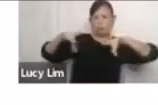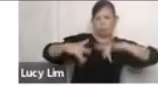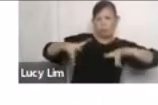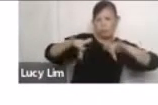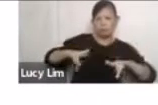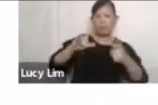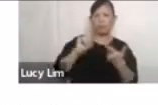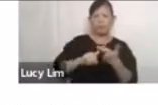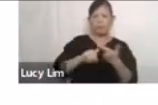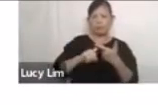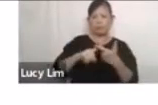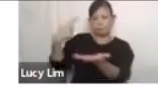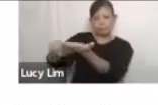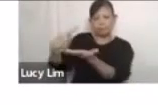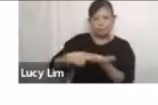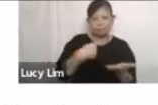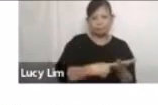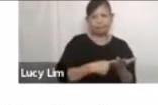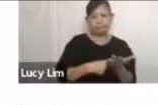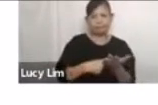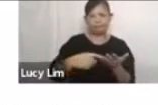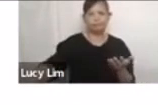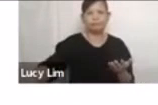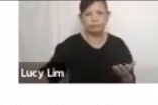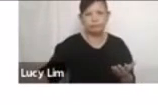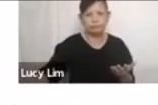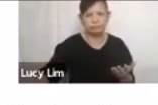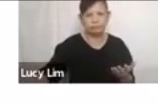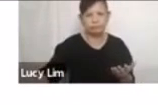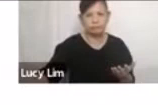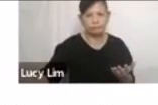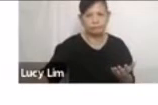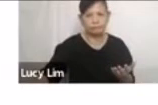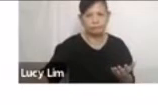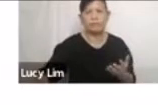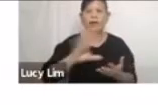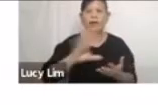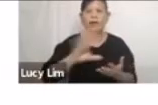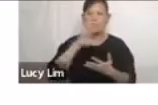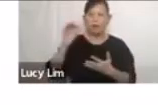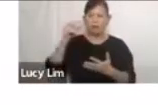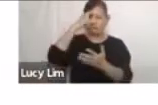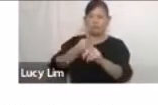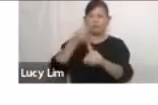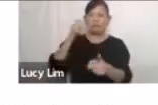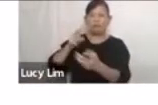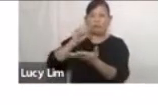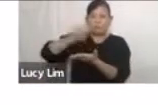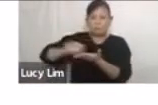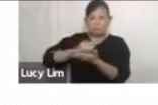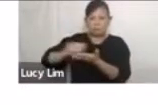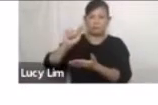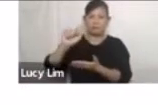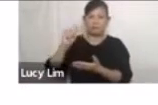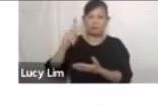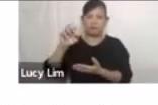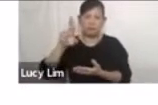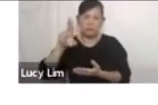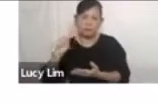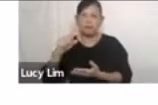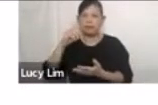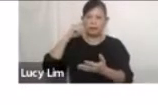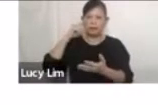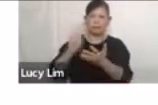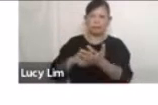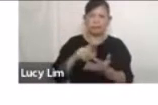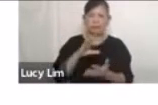recordings of the discussion, along with notes from the note taker, and non-verbal interactions of the participants were also noted. Thematic